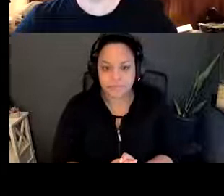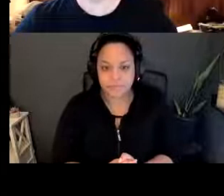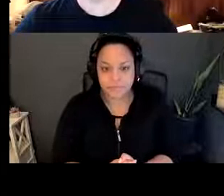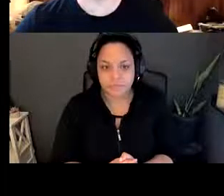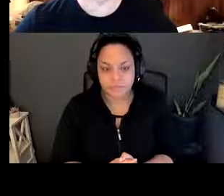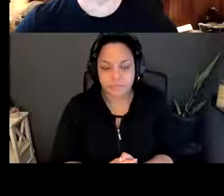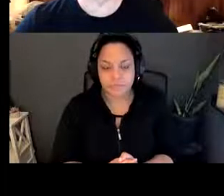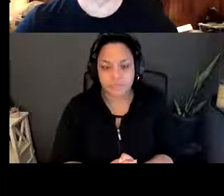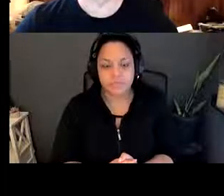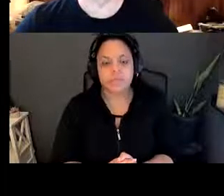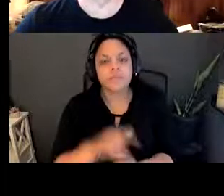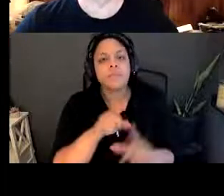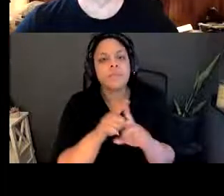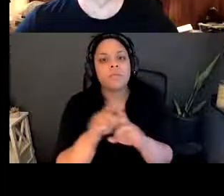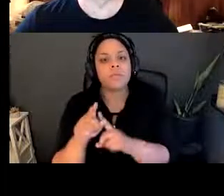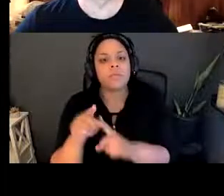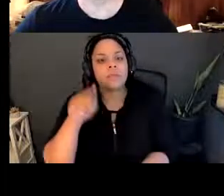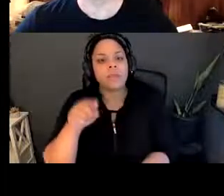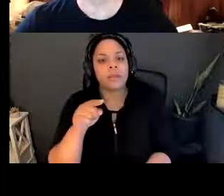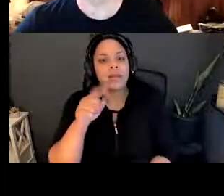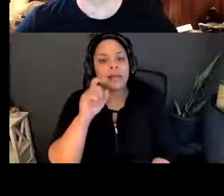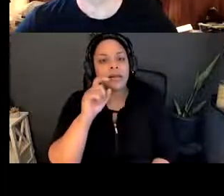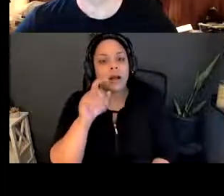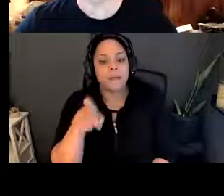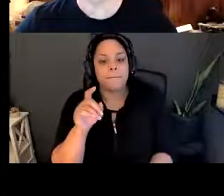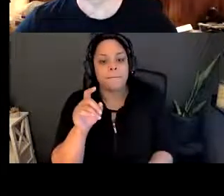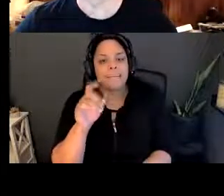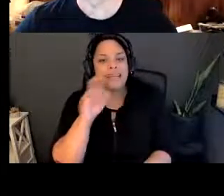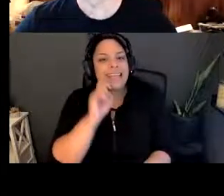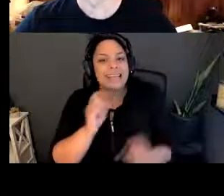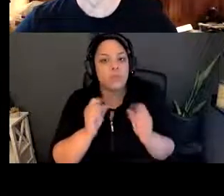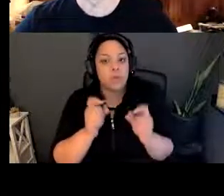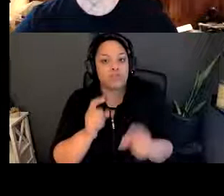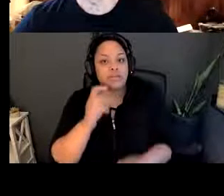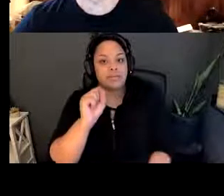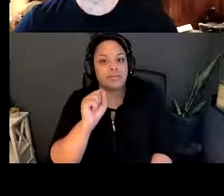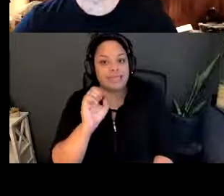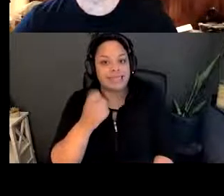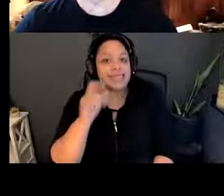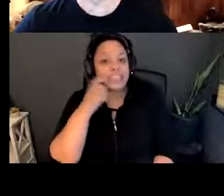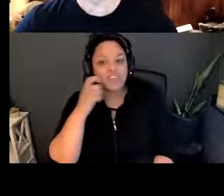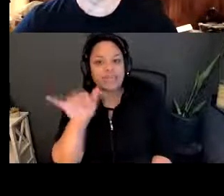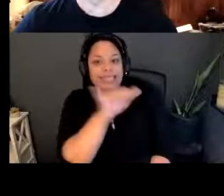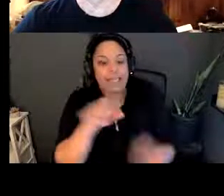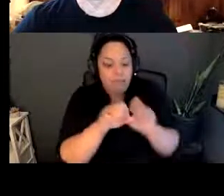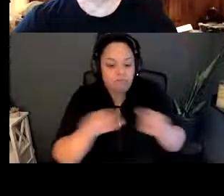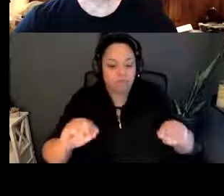And interestingly, this also generalizes to sexual compulsive behavior or sex addiction as well. So stress